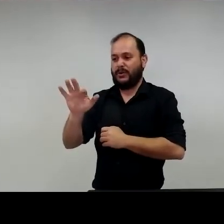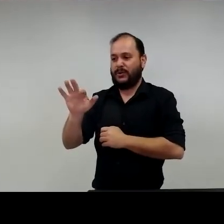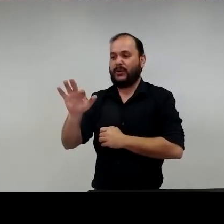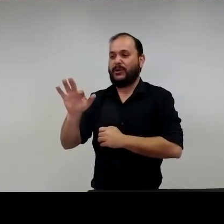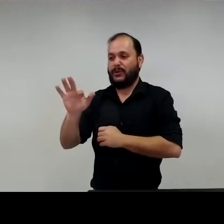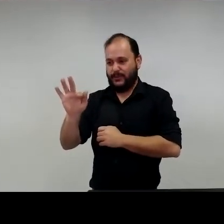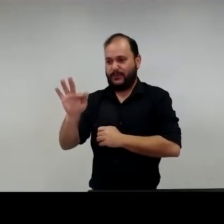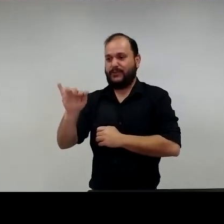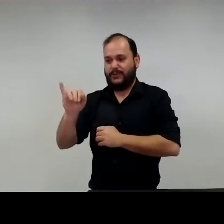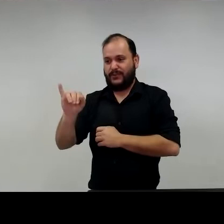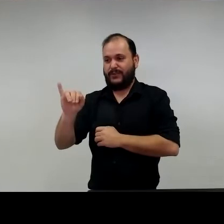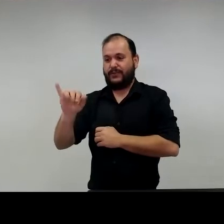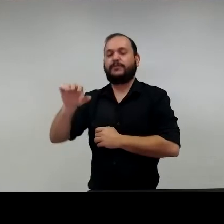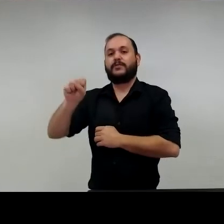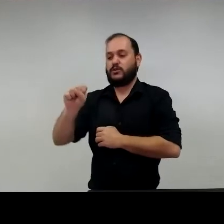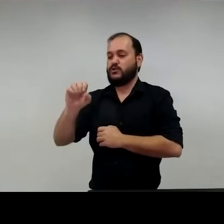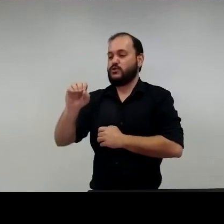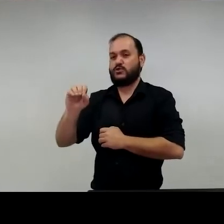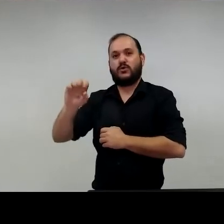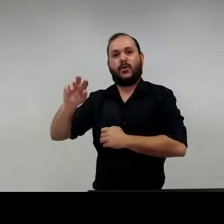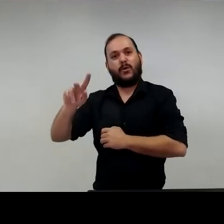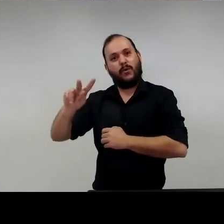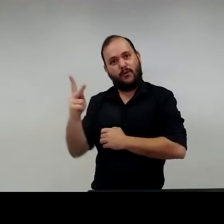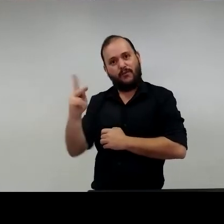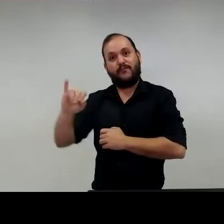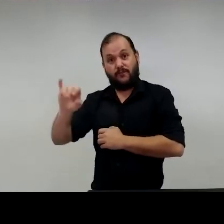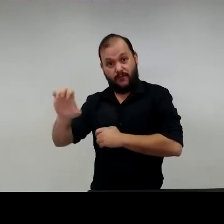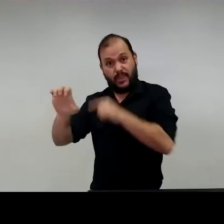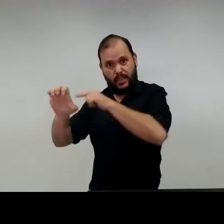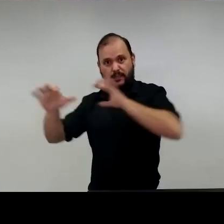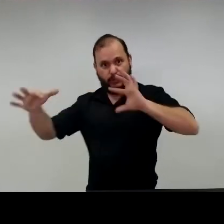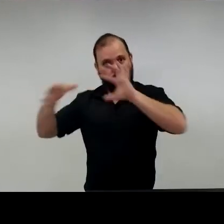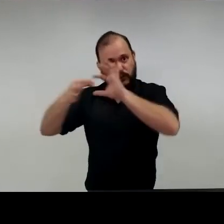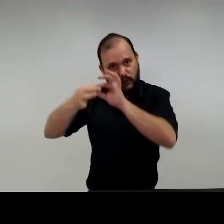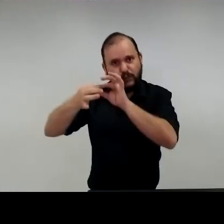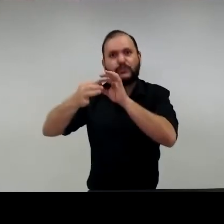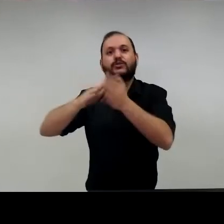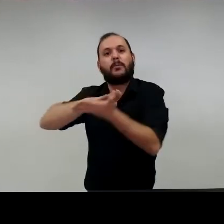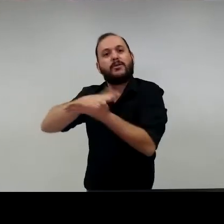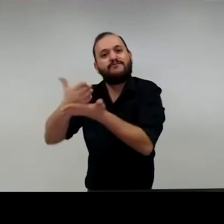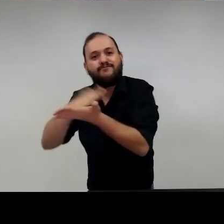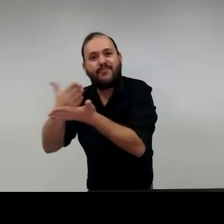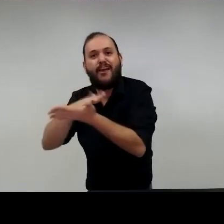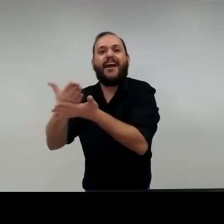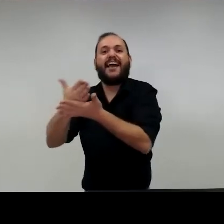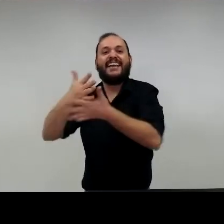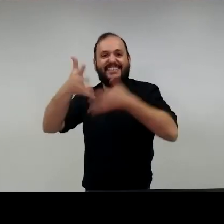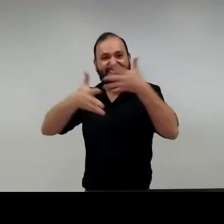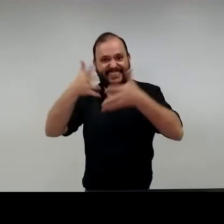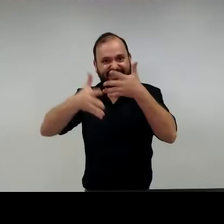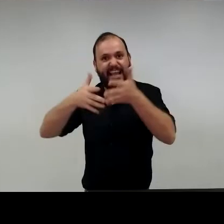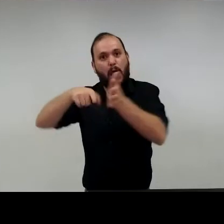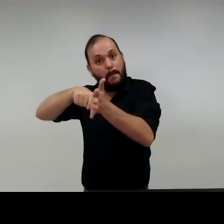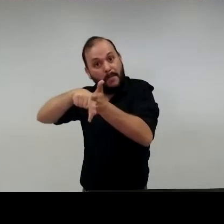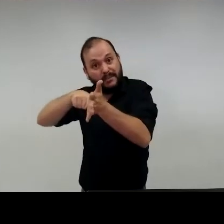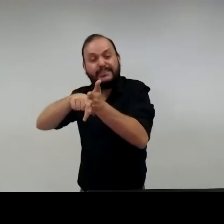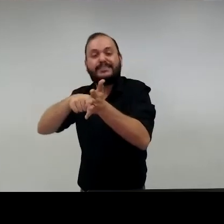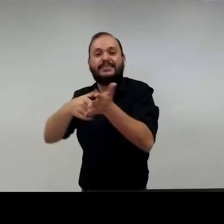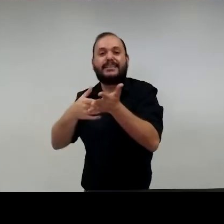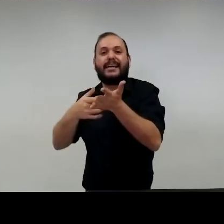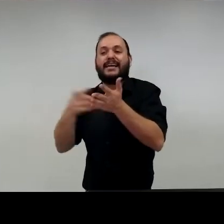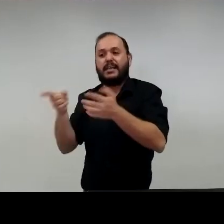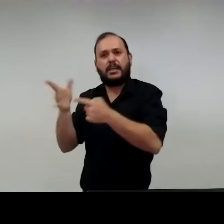an effort model for work into sign language interpreting, which tends to show that. Sometimes with perhaps